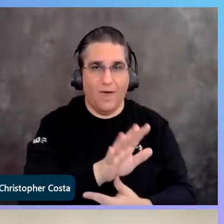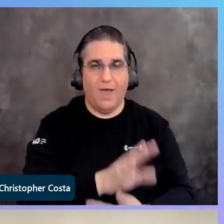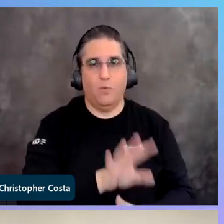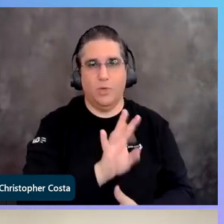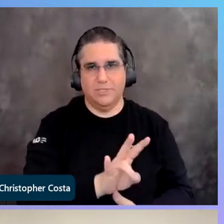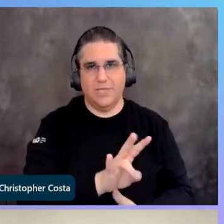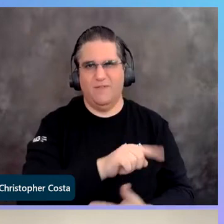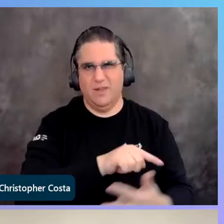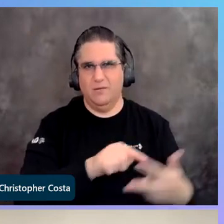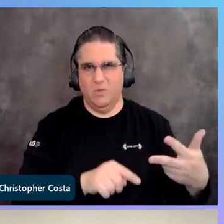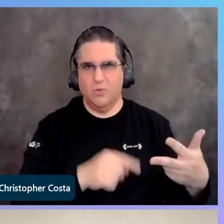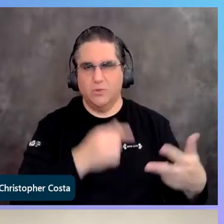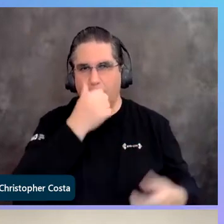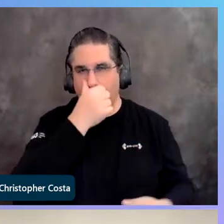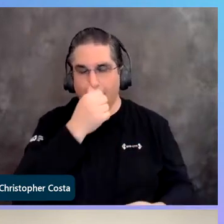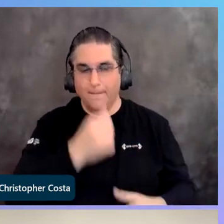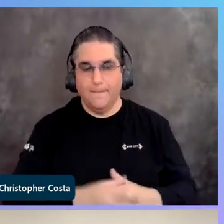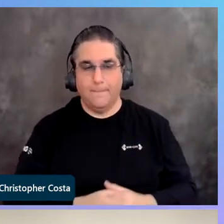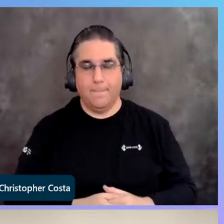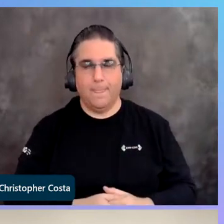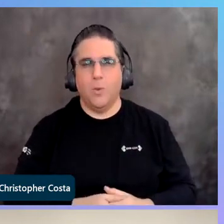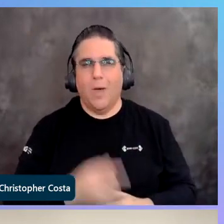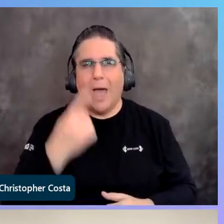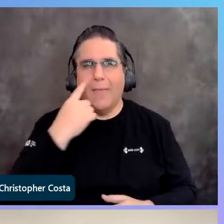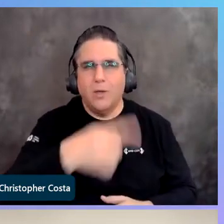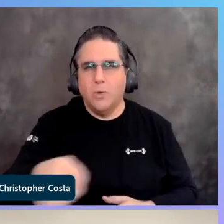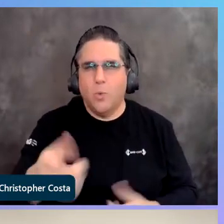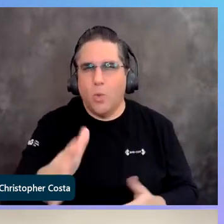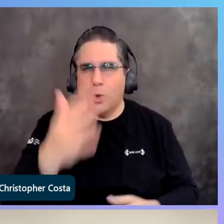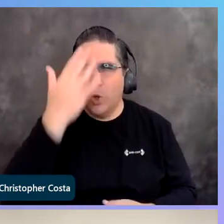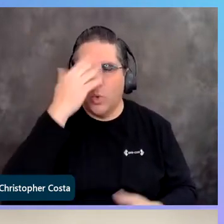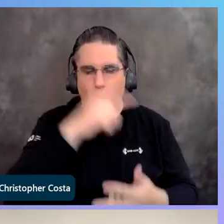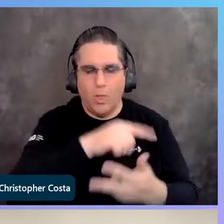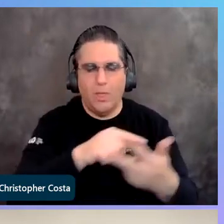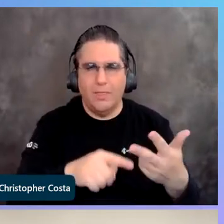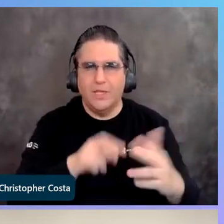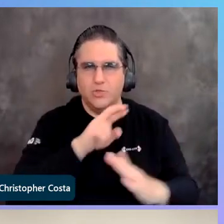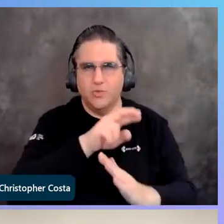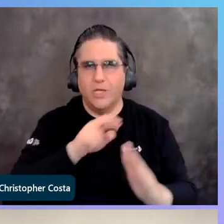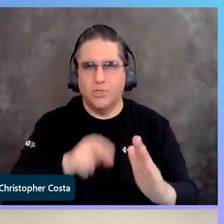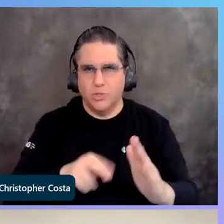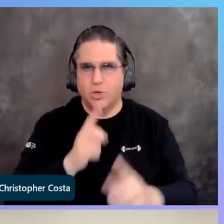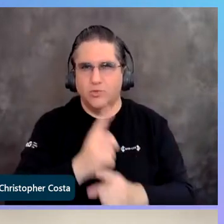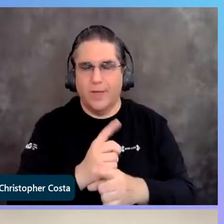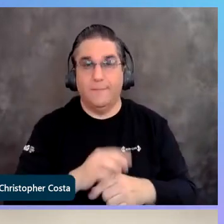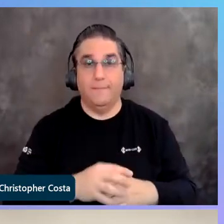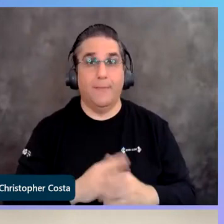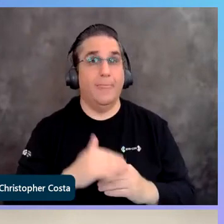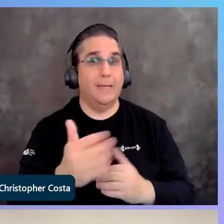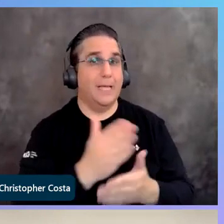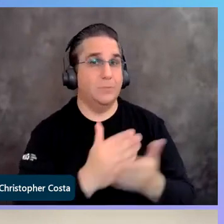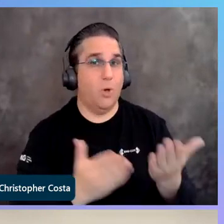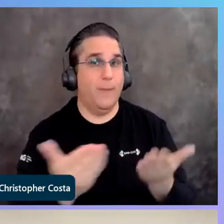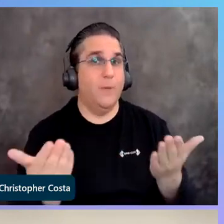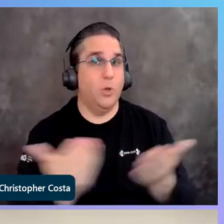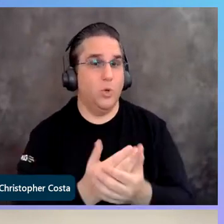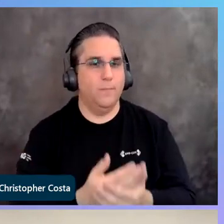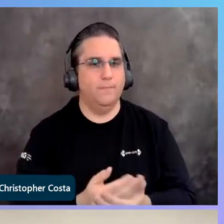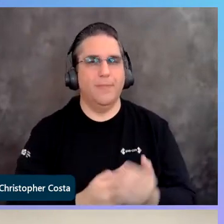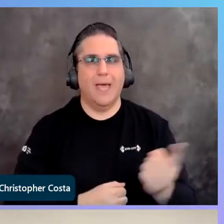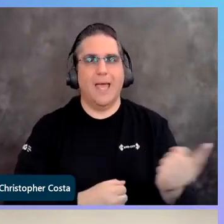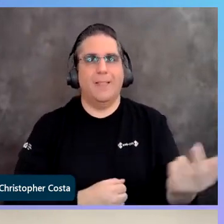talk, those ratios are probably not new to you, but maybe something in the next part is. Question, what do these